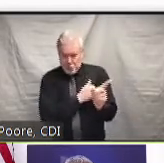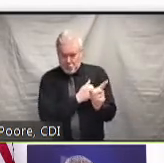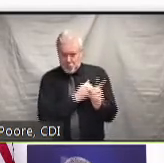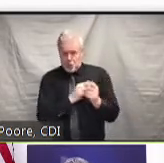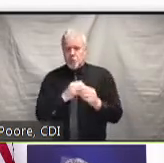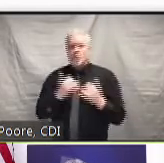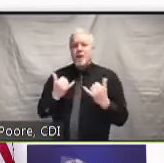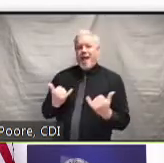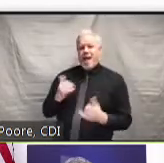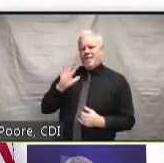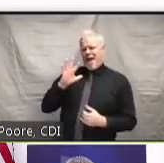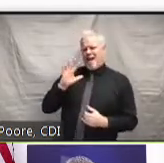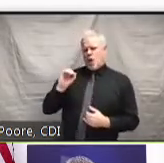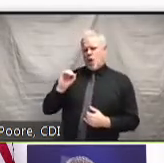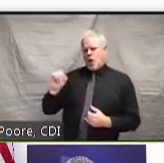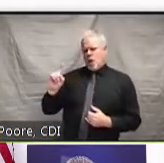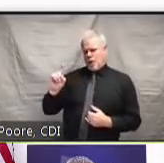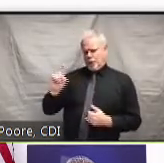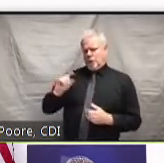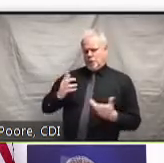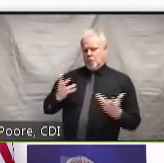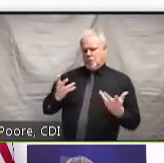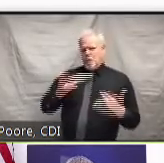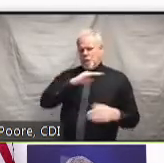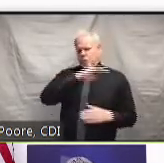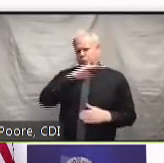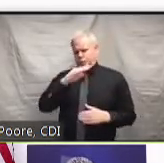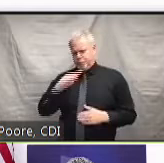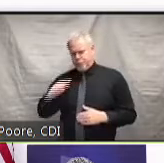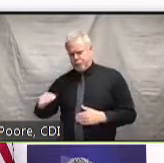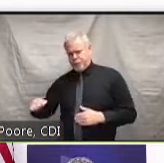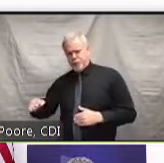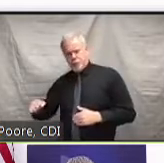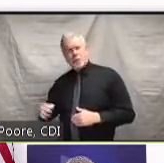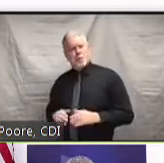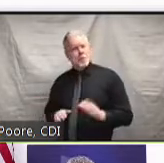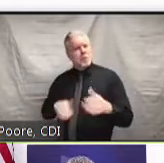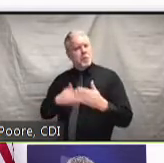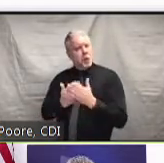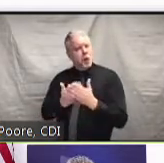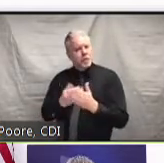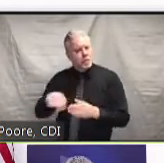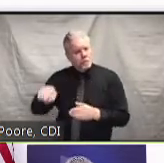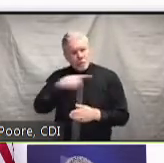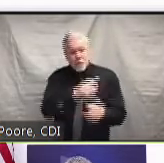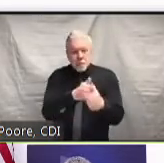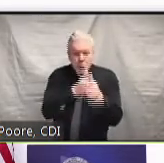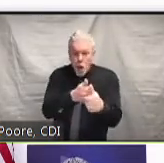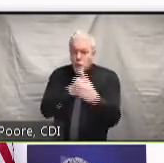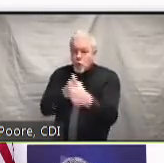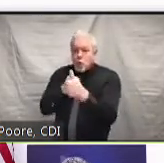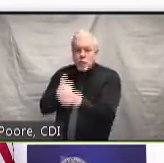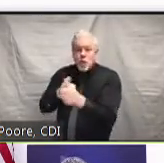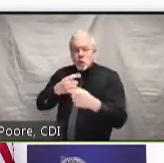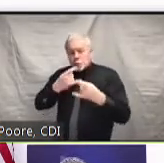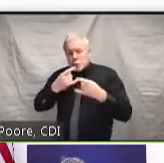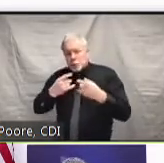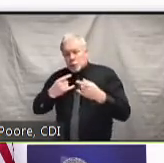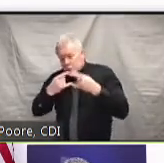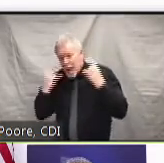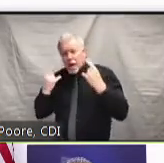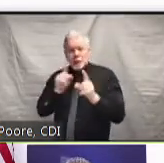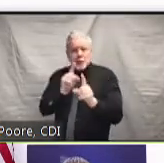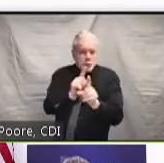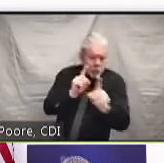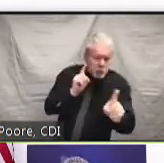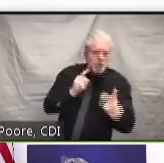all of the work, vigilant efforts that our community has undertaken to reduce the spread of COVID-19 in our community. We